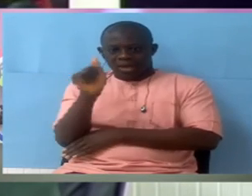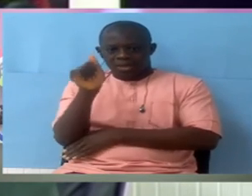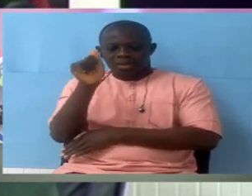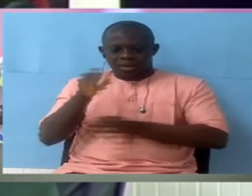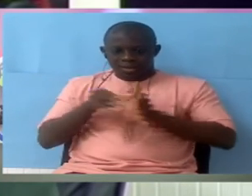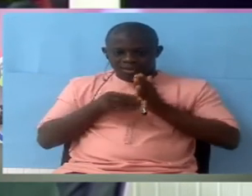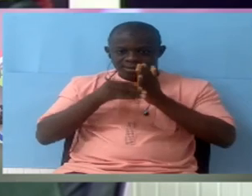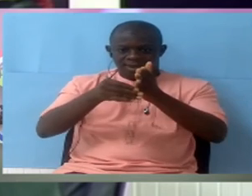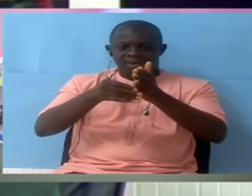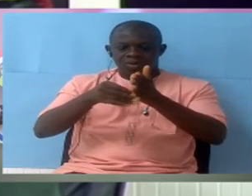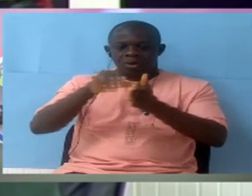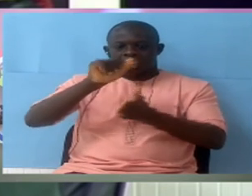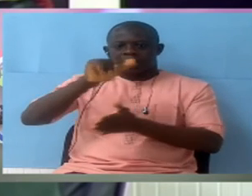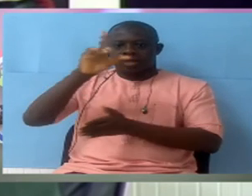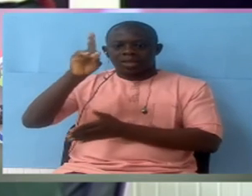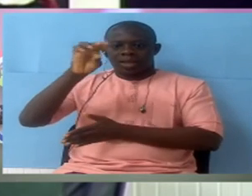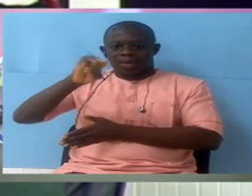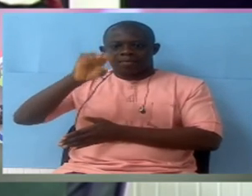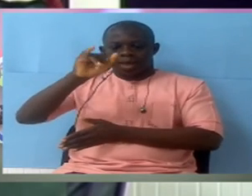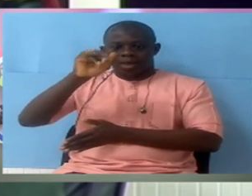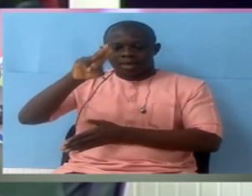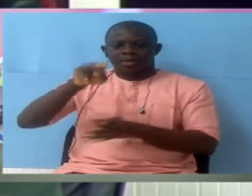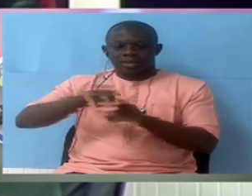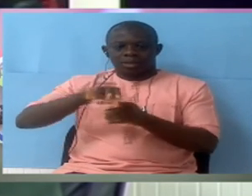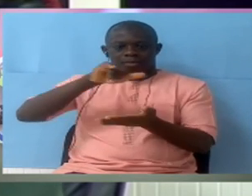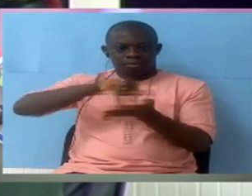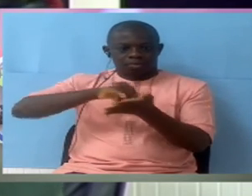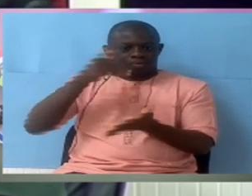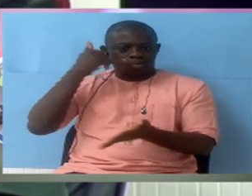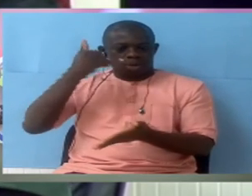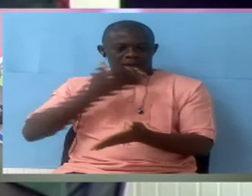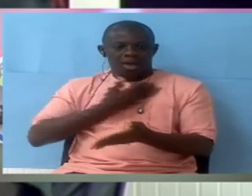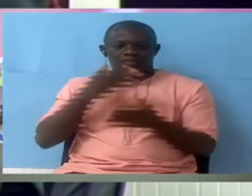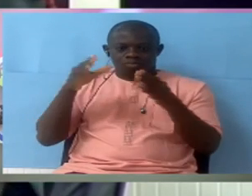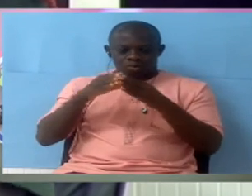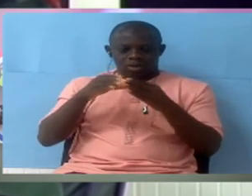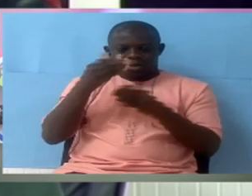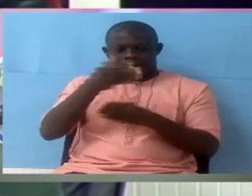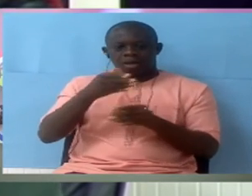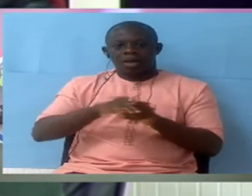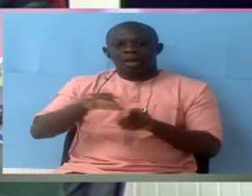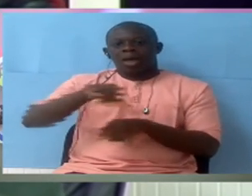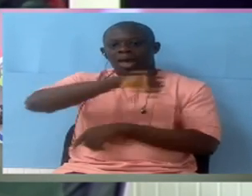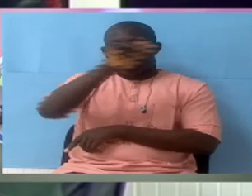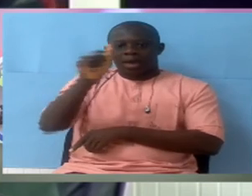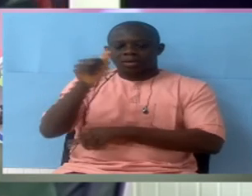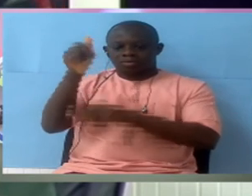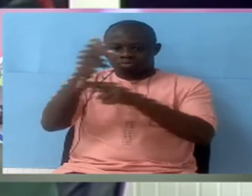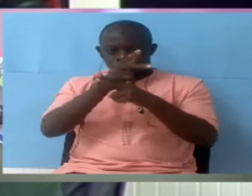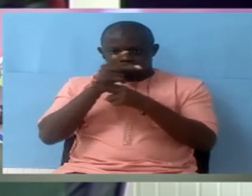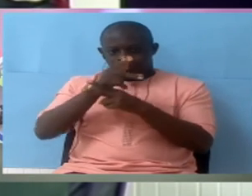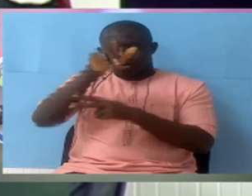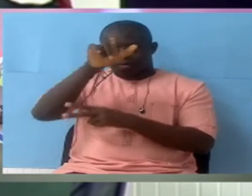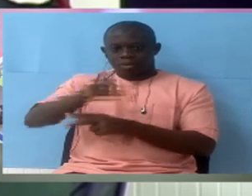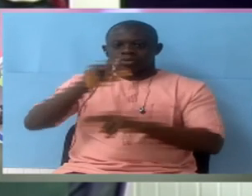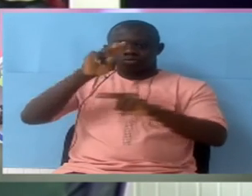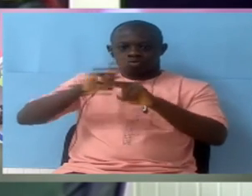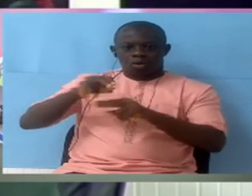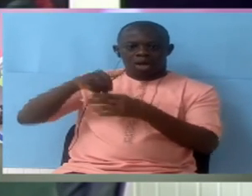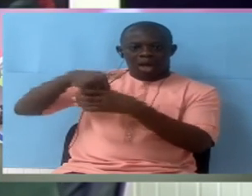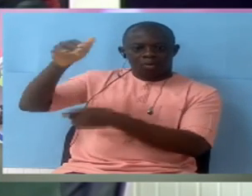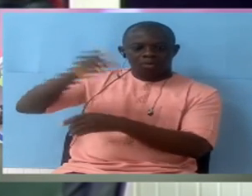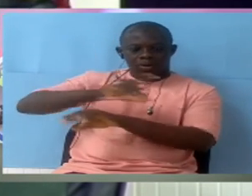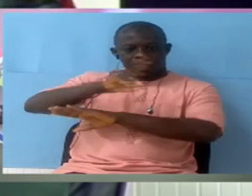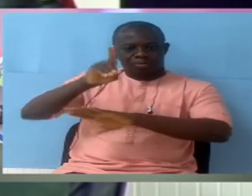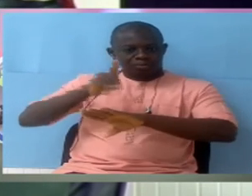admin. Mo xamne telephone bi mo nek digantem ak director bu admin. And his orderly was sitting outside. Te kiko garder